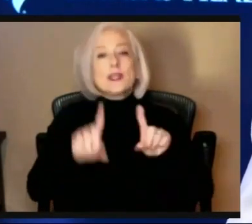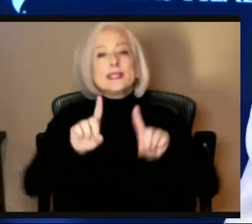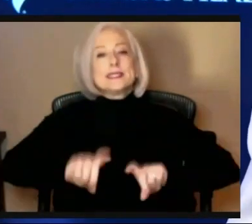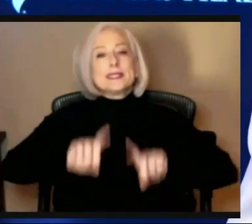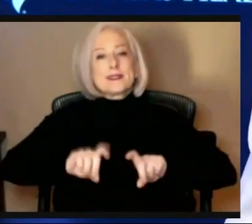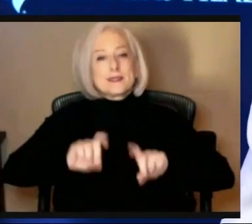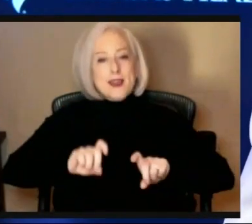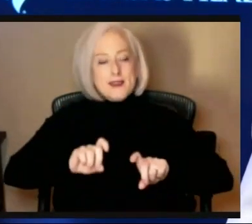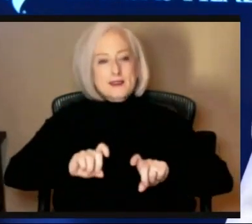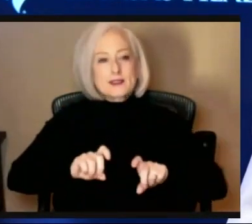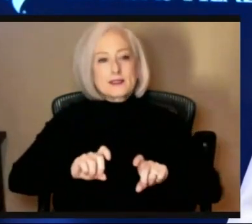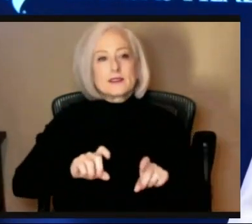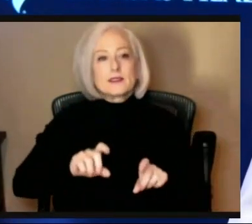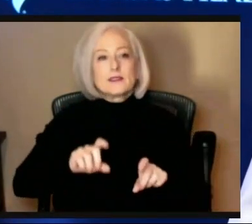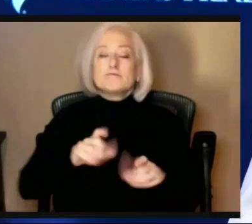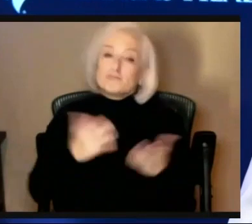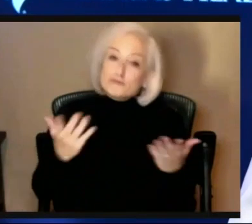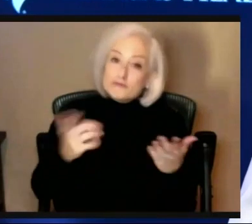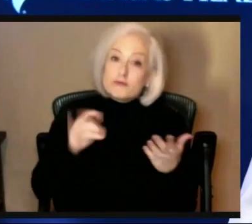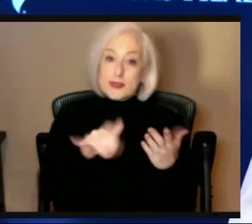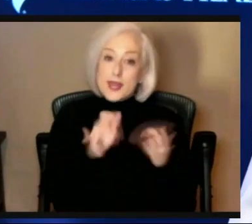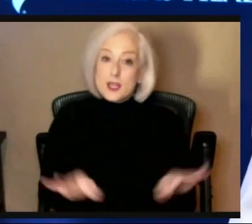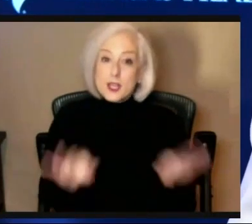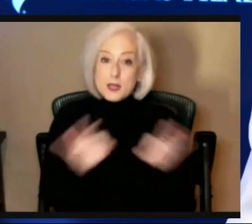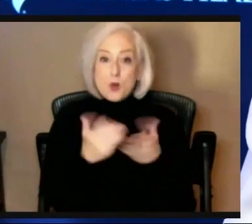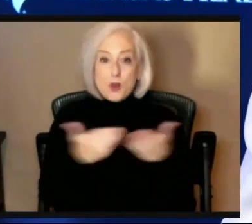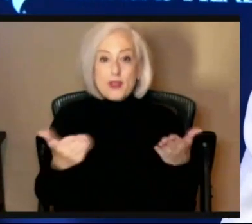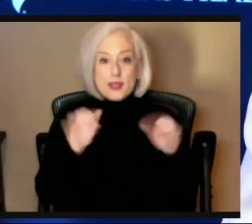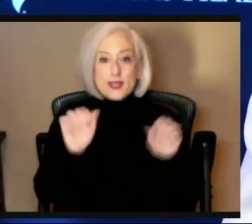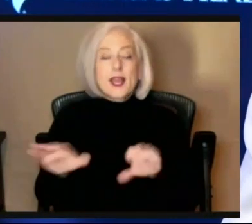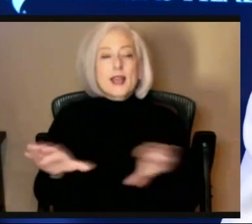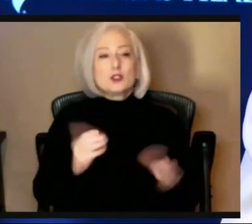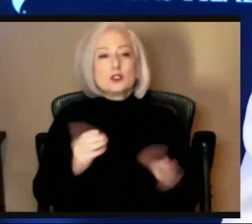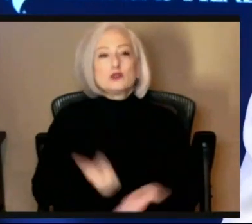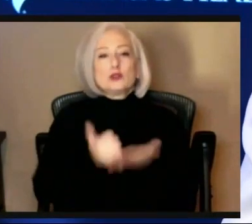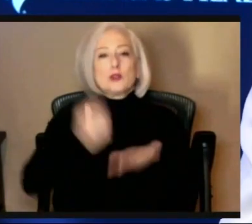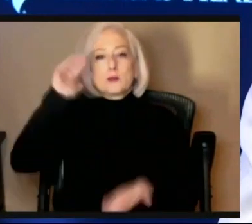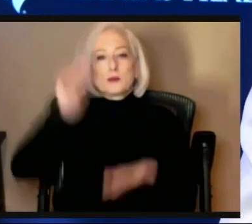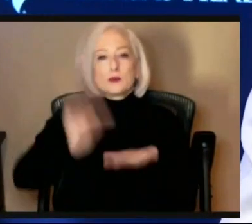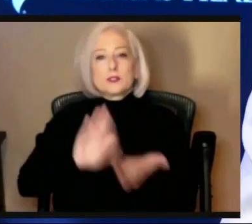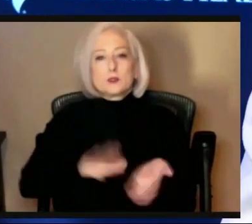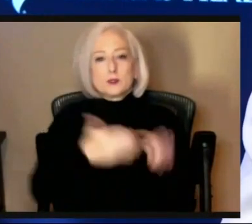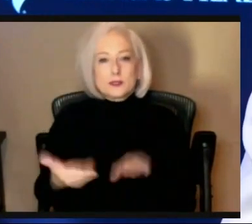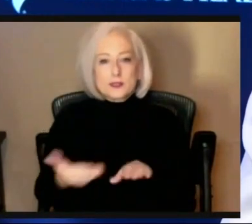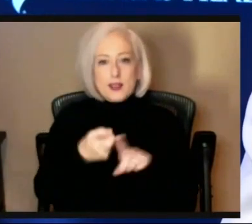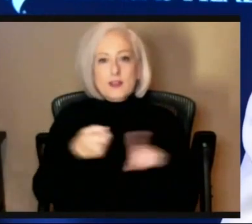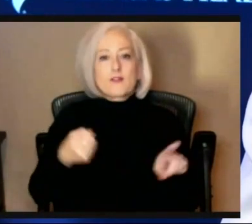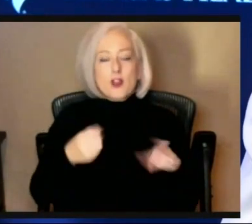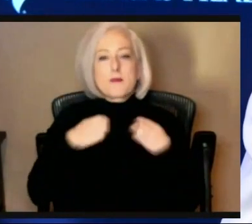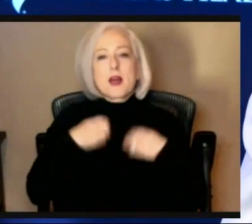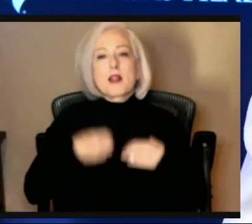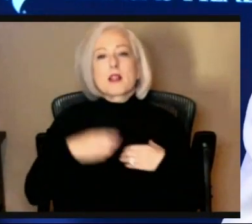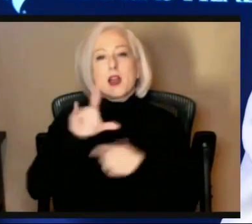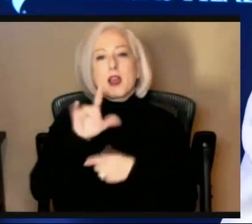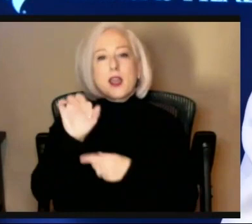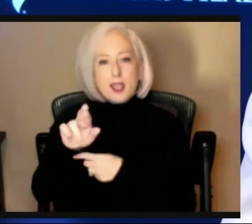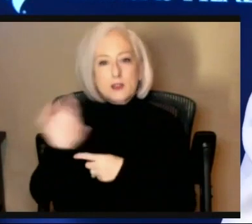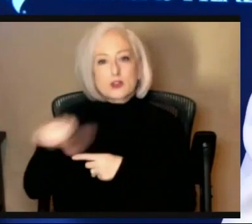an important thing that we can do to decrease mortality from lung cancer and a lot of other diseases.